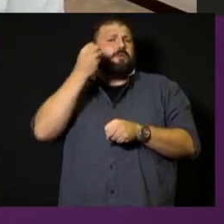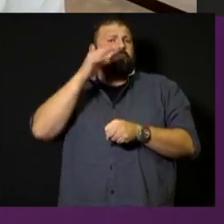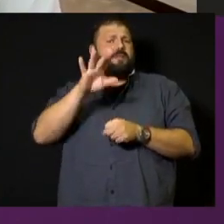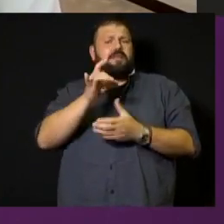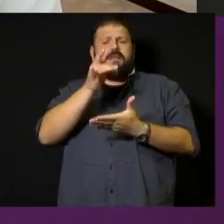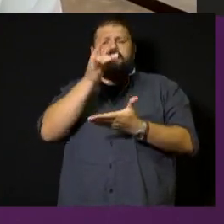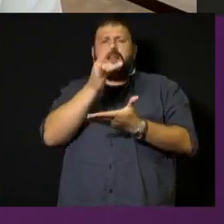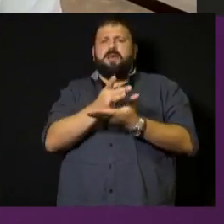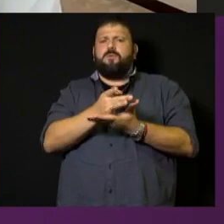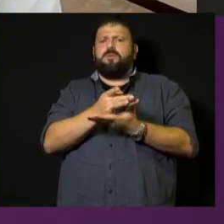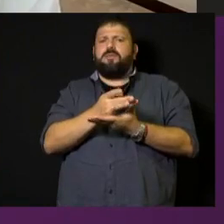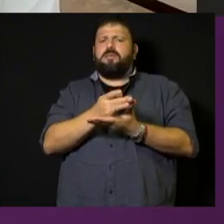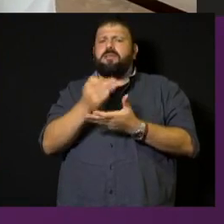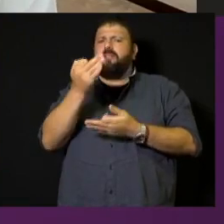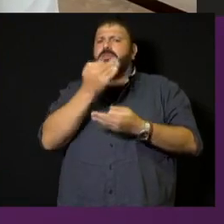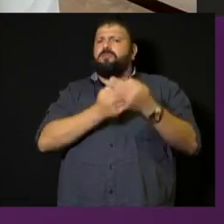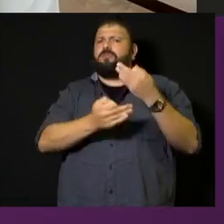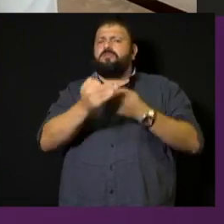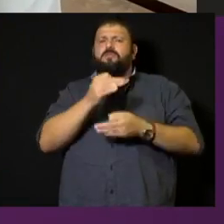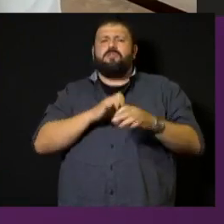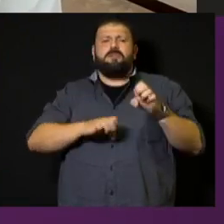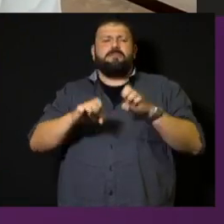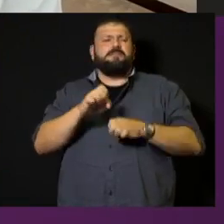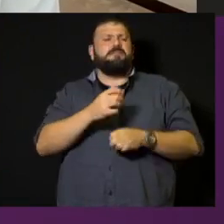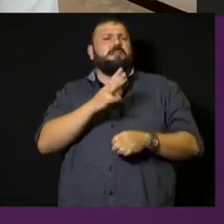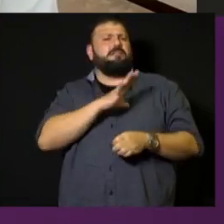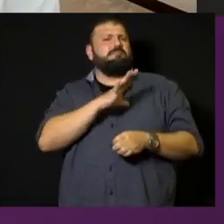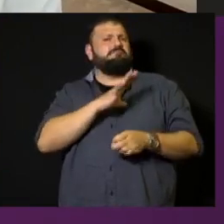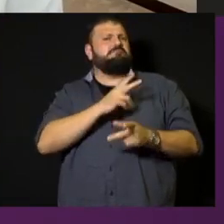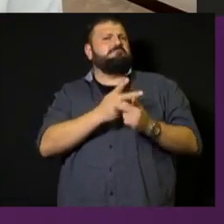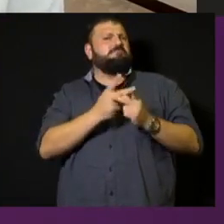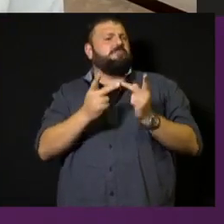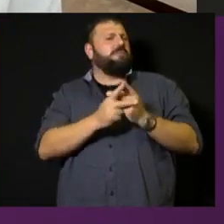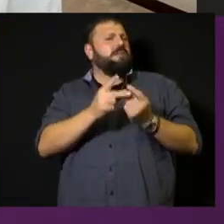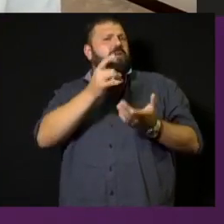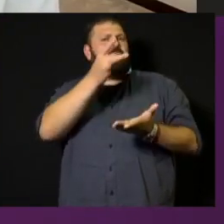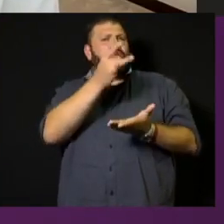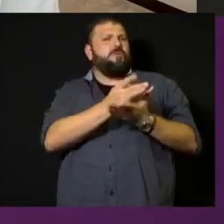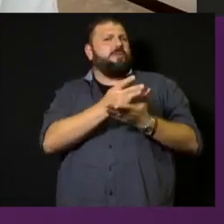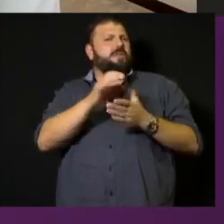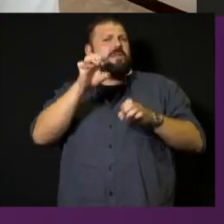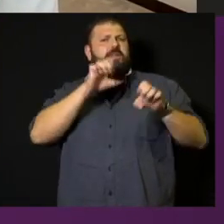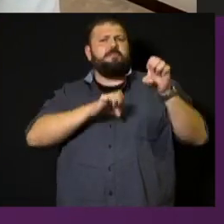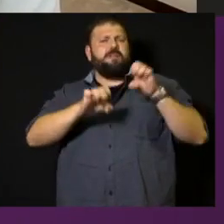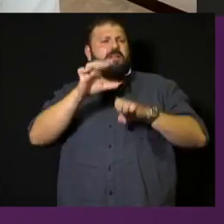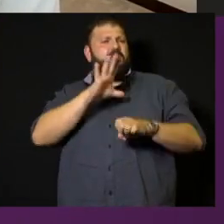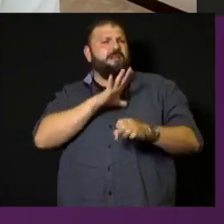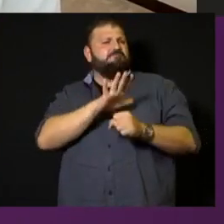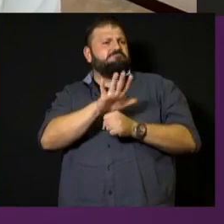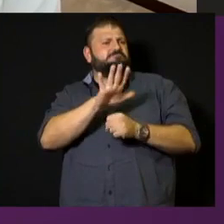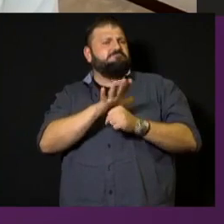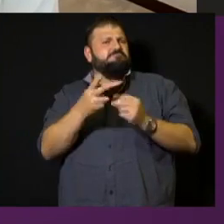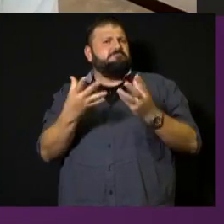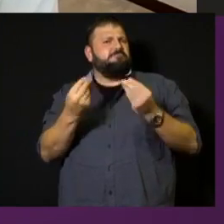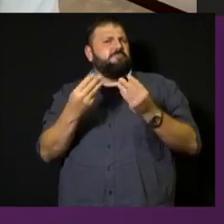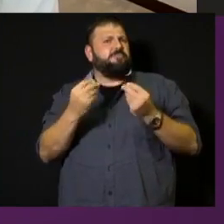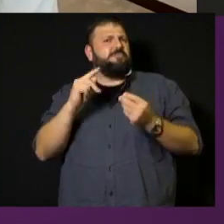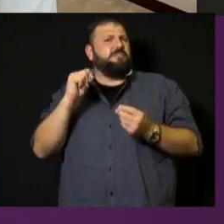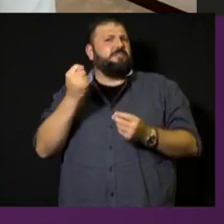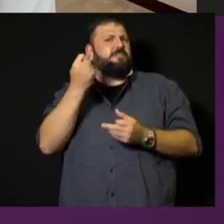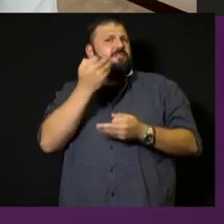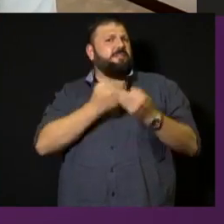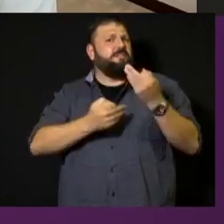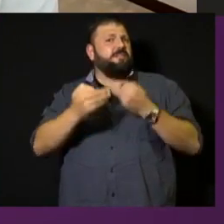OmniLife is the only company that has wonderful have products,